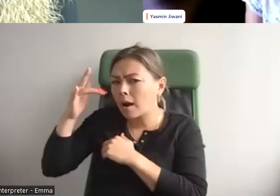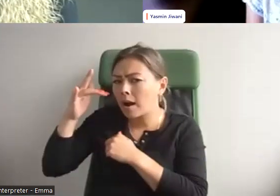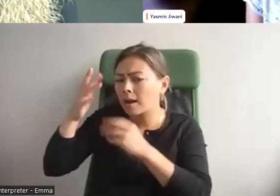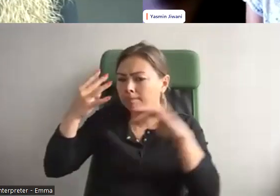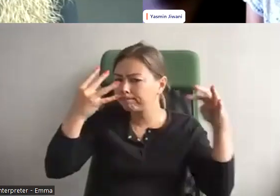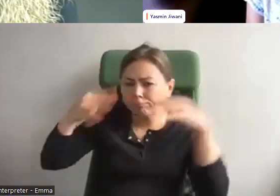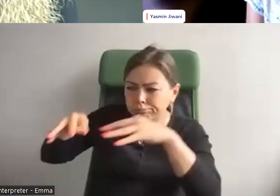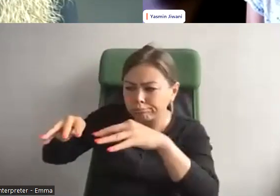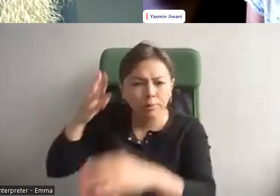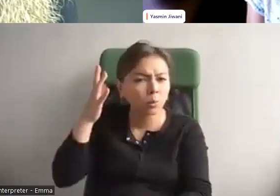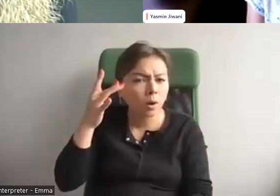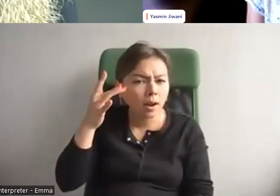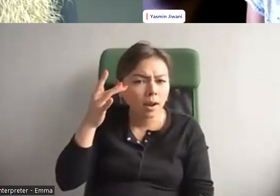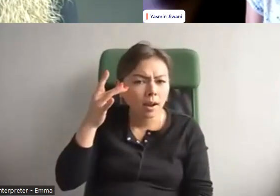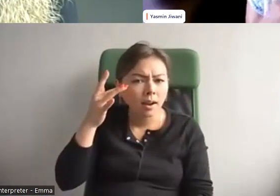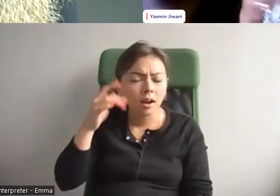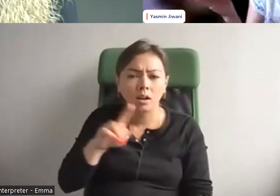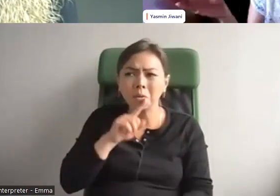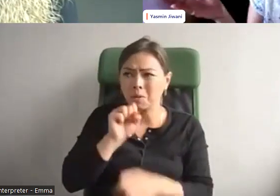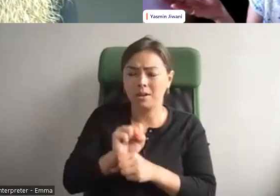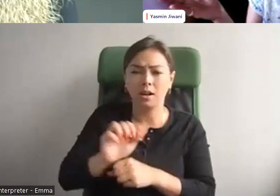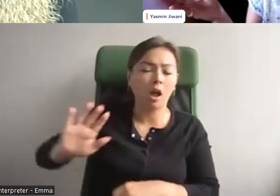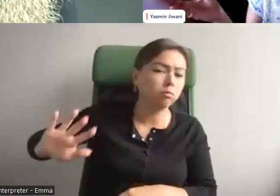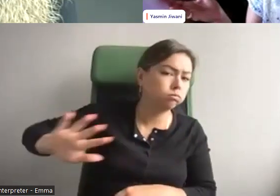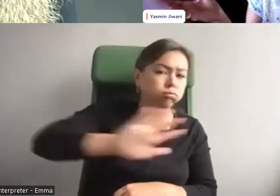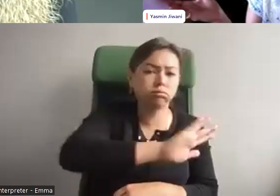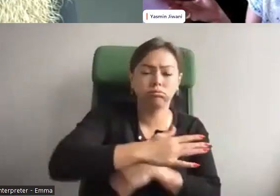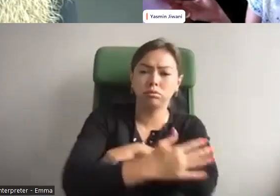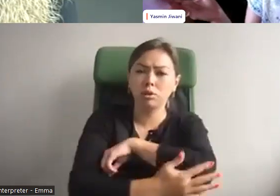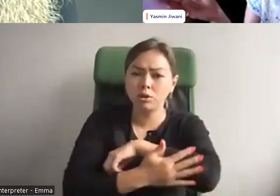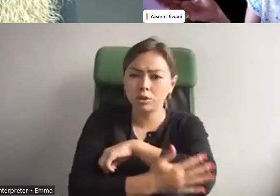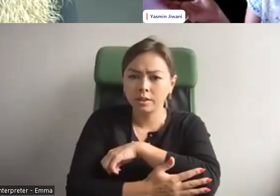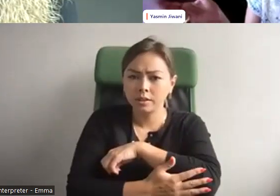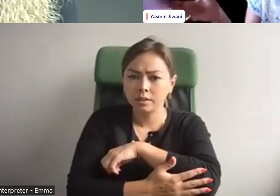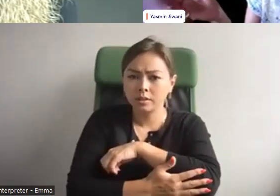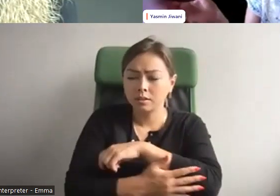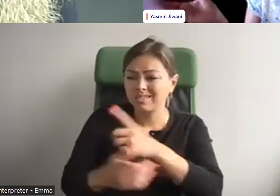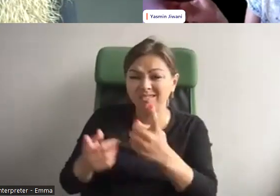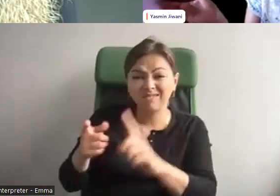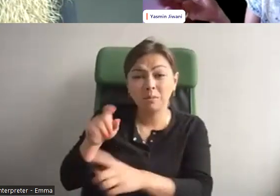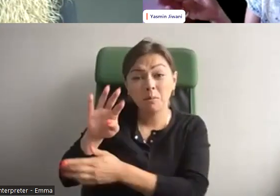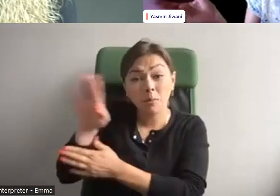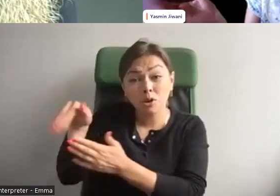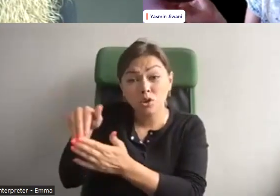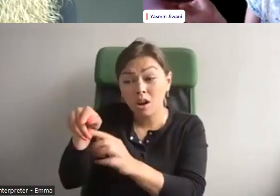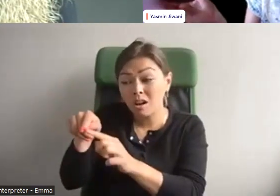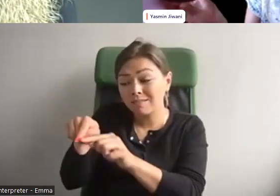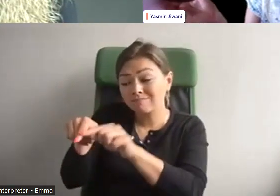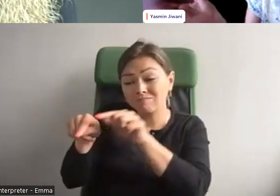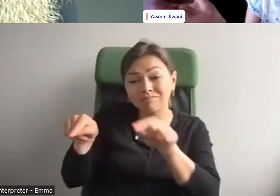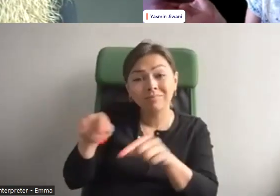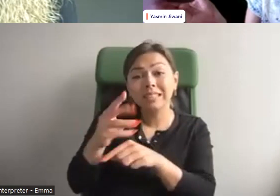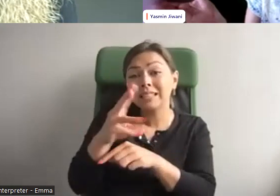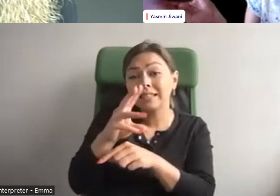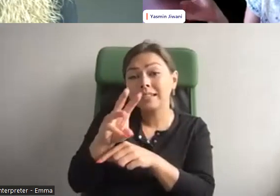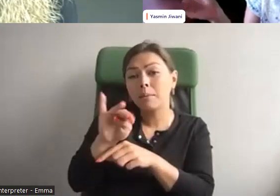When right across the country, just 60 miles from Montreal, a Cuban girl was clubbed to death in the